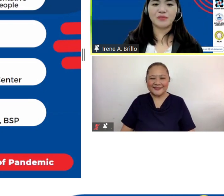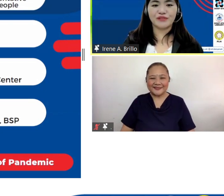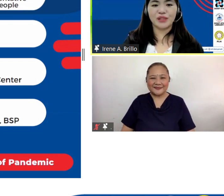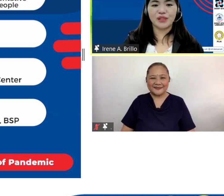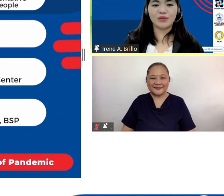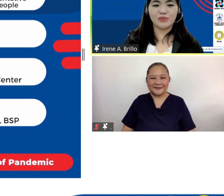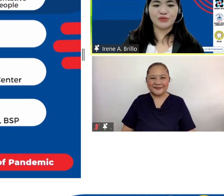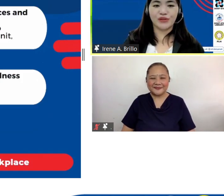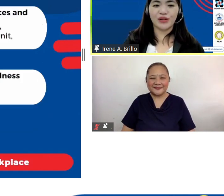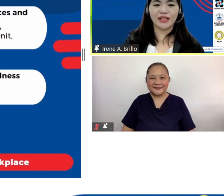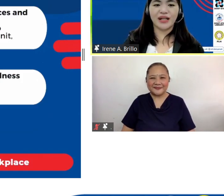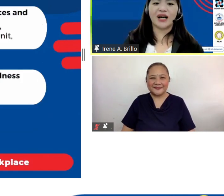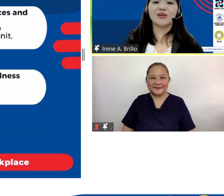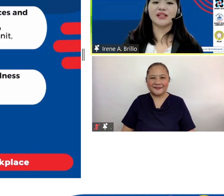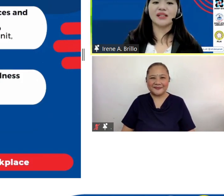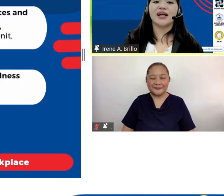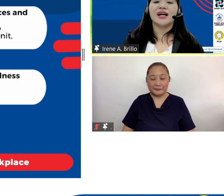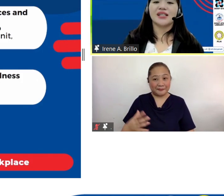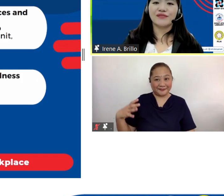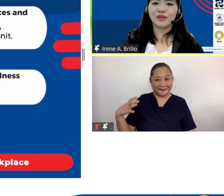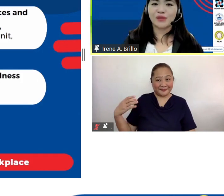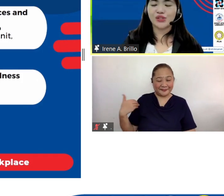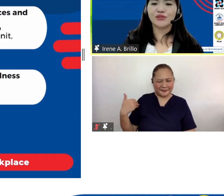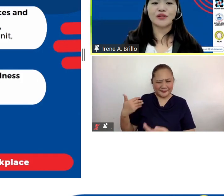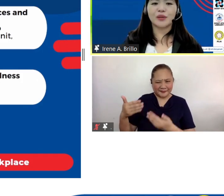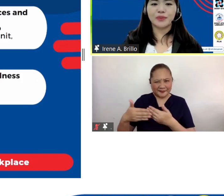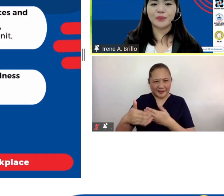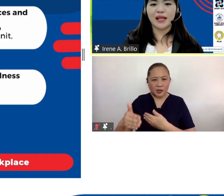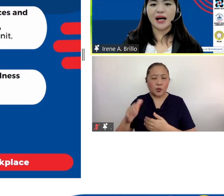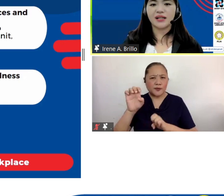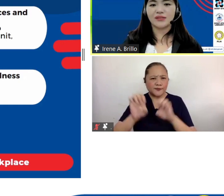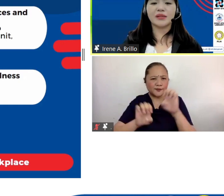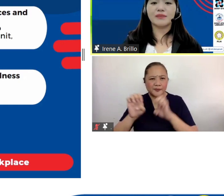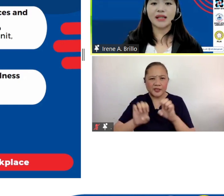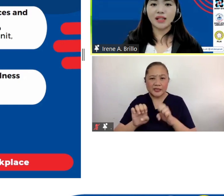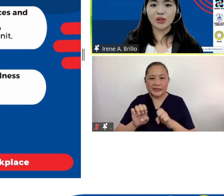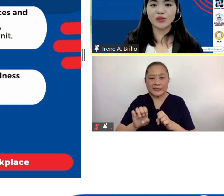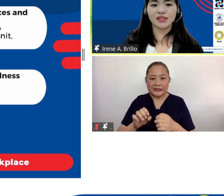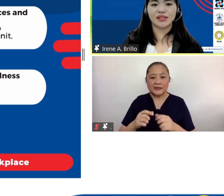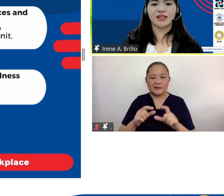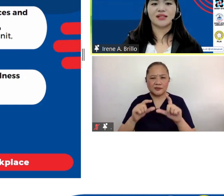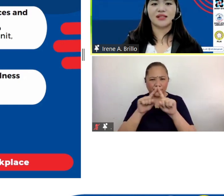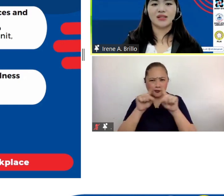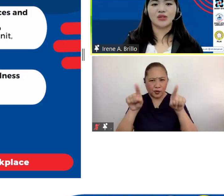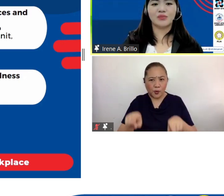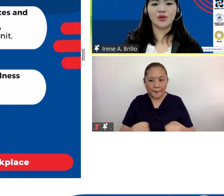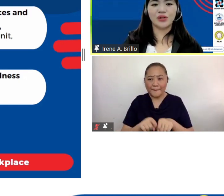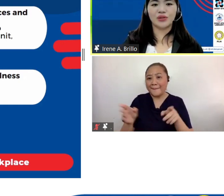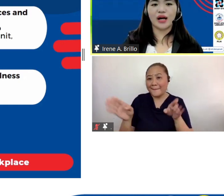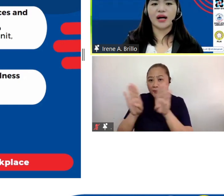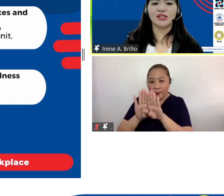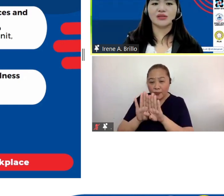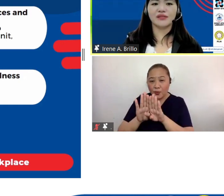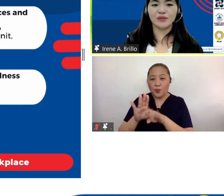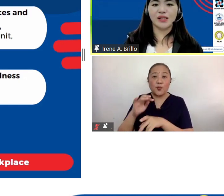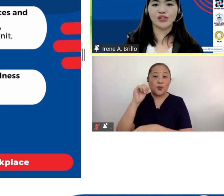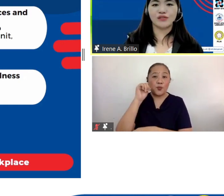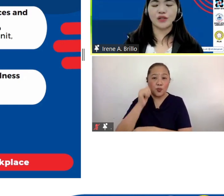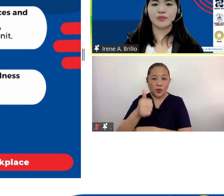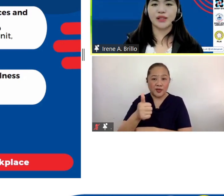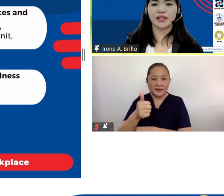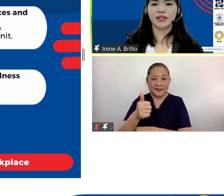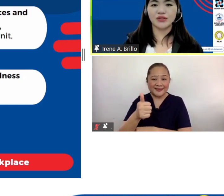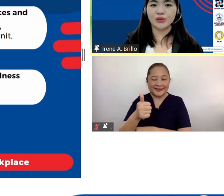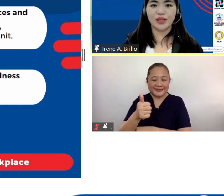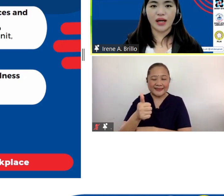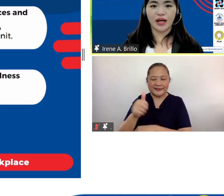but before we move on, our evaluation form po pala will be closed tomorrow. Yung evaluation form